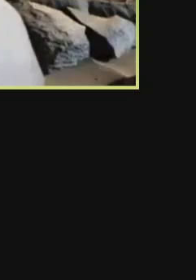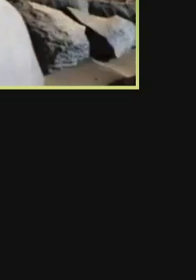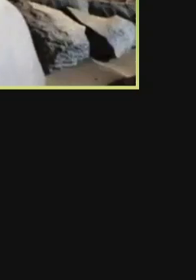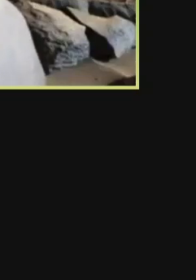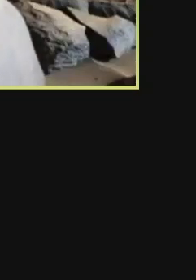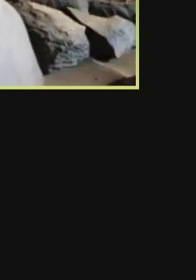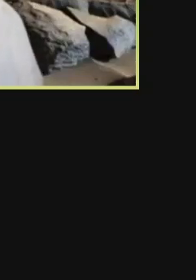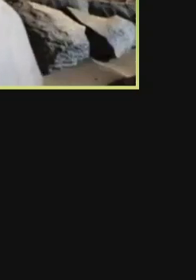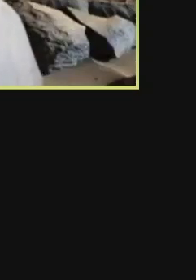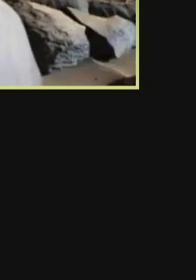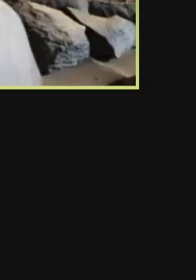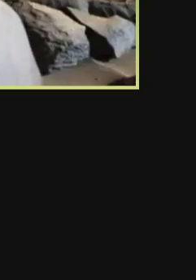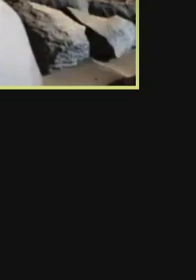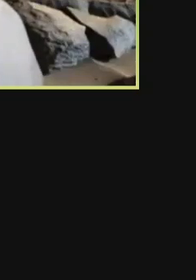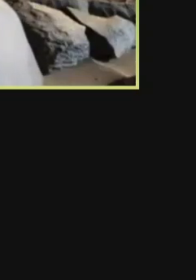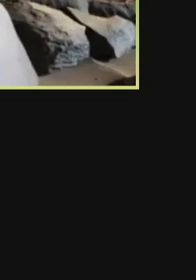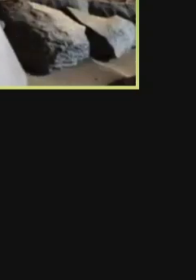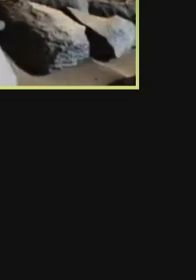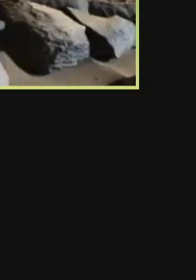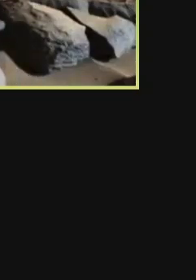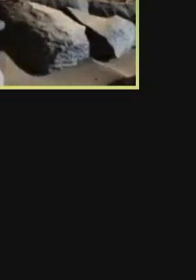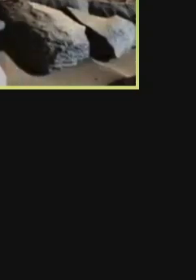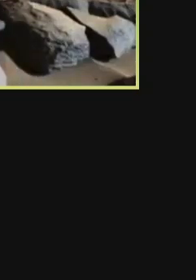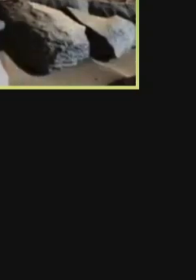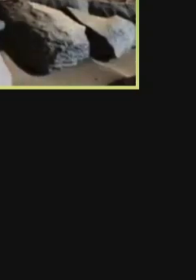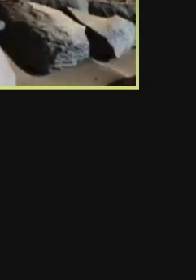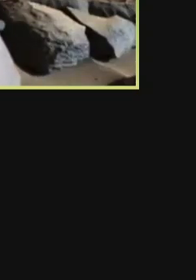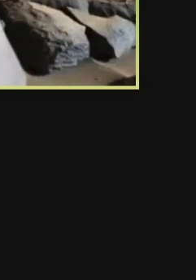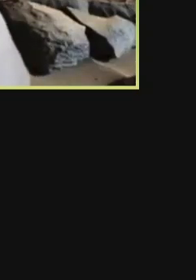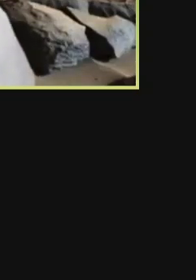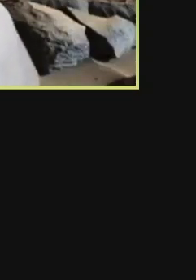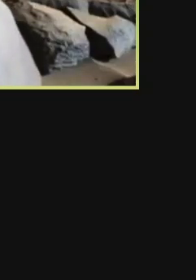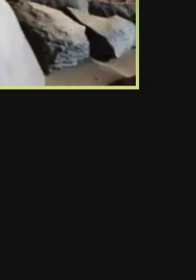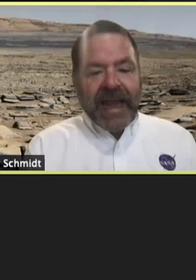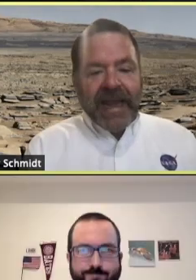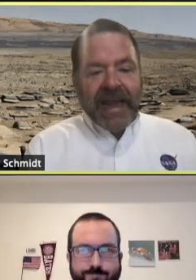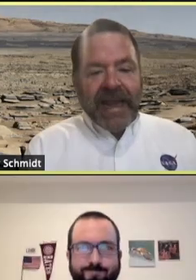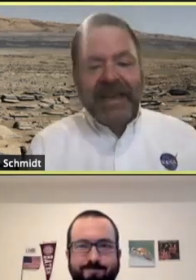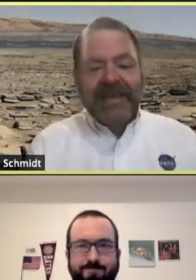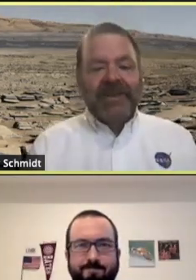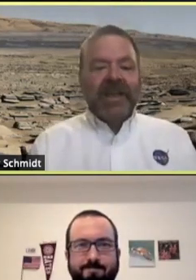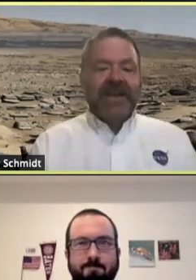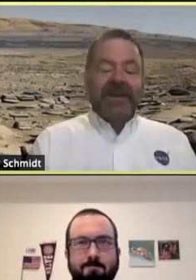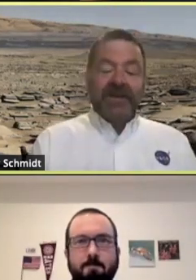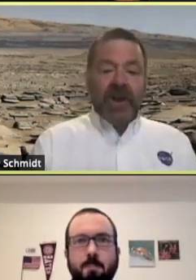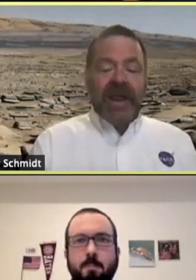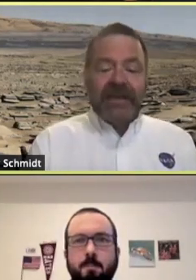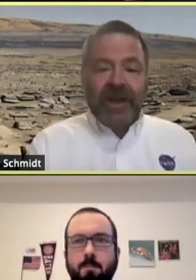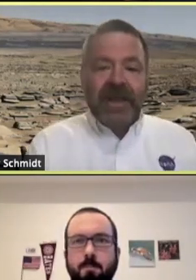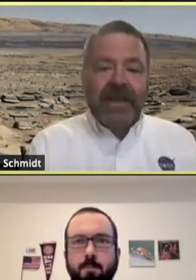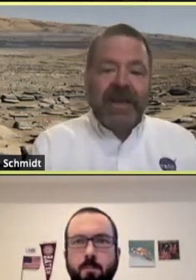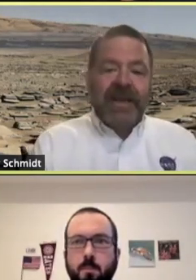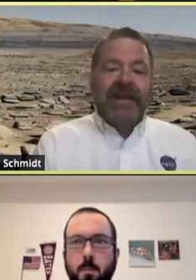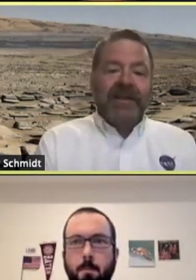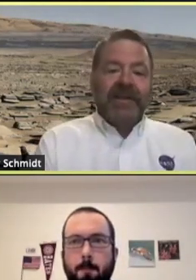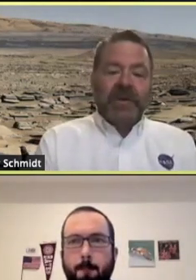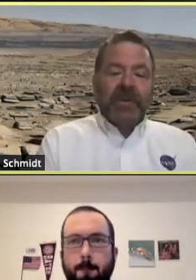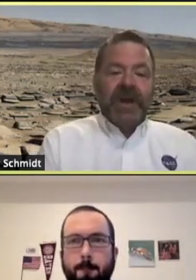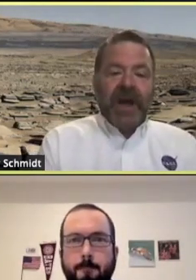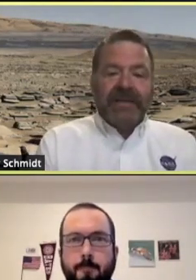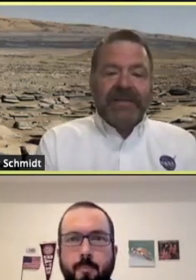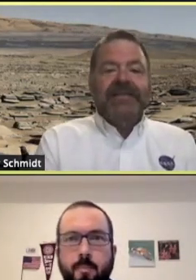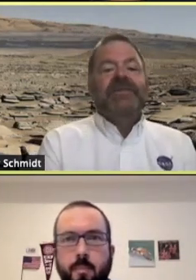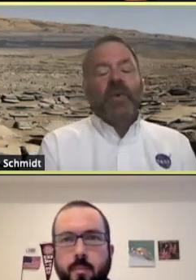our first of those talks is going to be given by Dr. Noah Petro, and it's on the